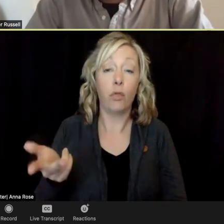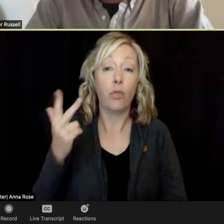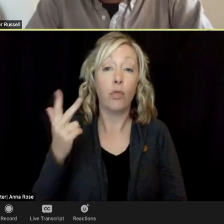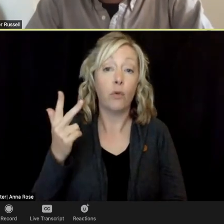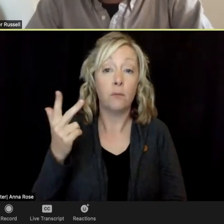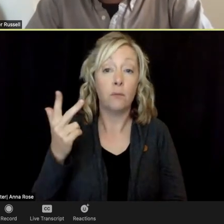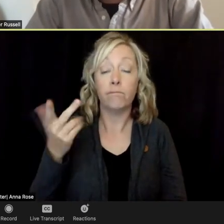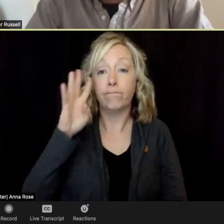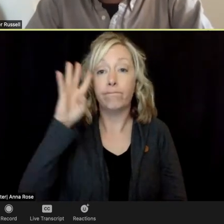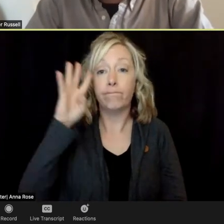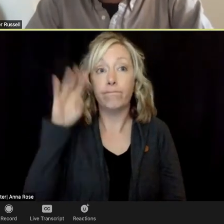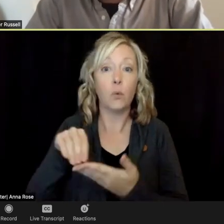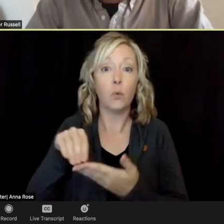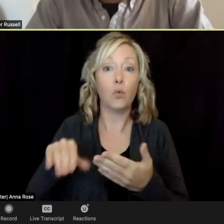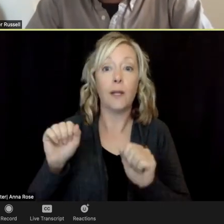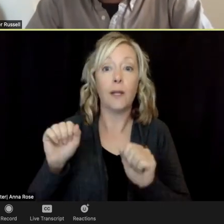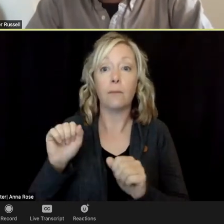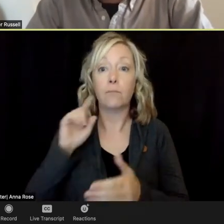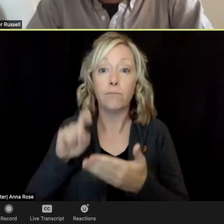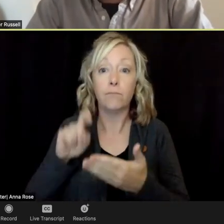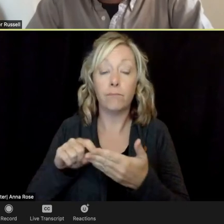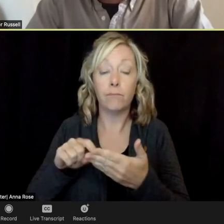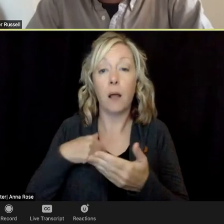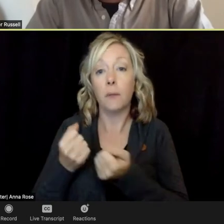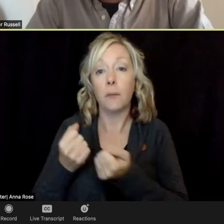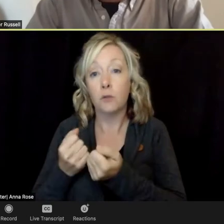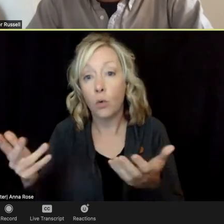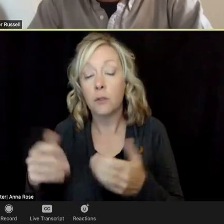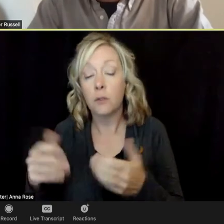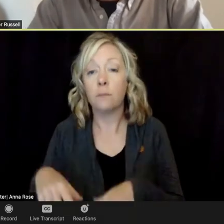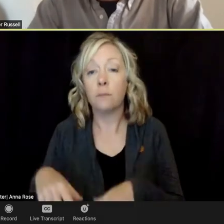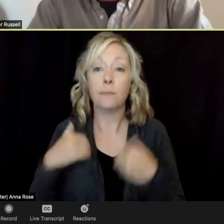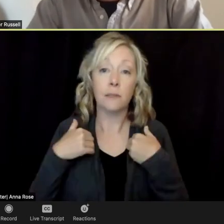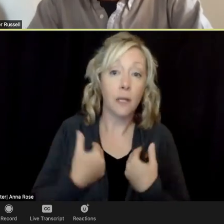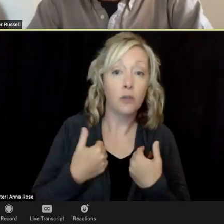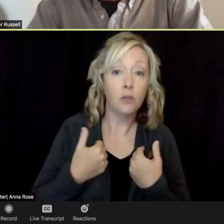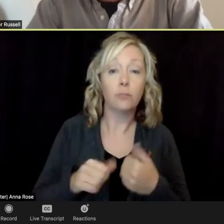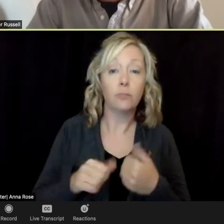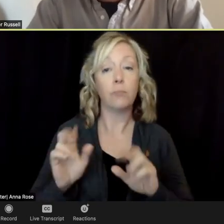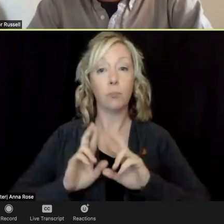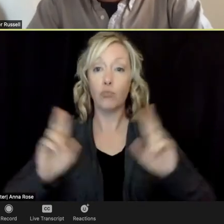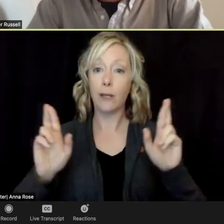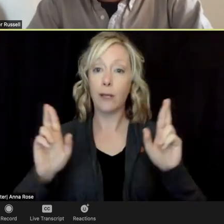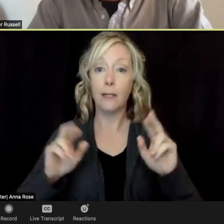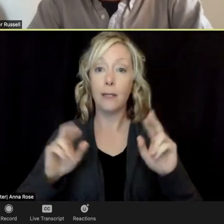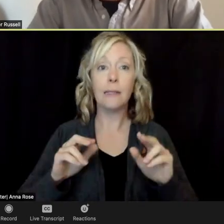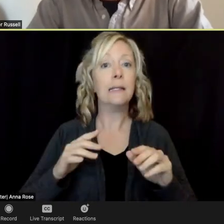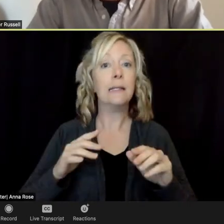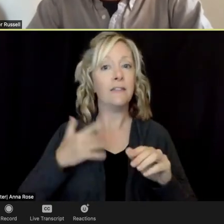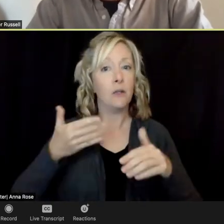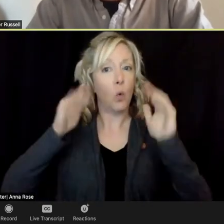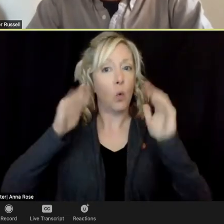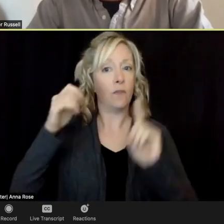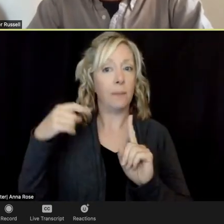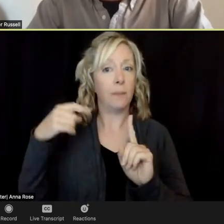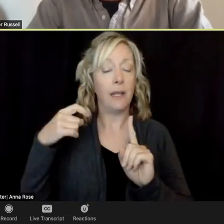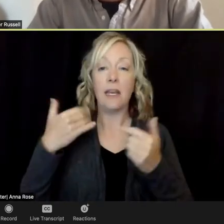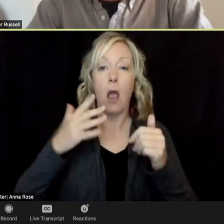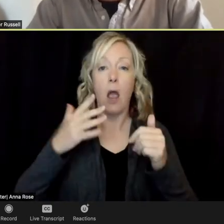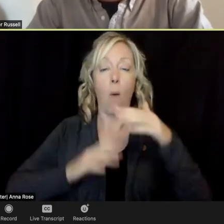identify, I'm exhausted versus I'm tired, I'm ready to go, I'm getting overstimulated, and now I am